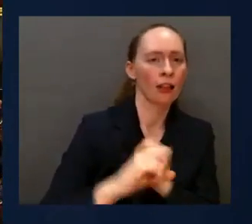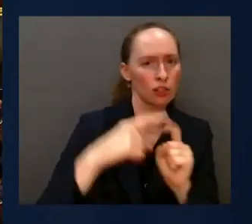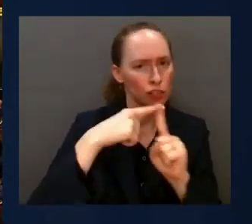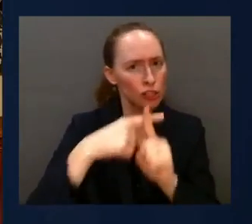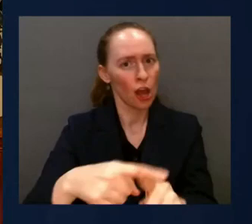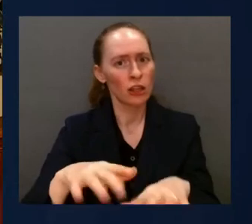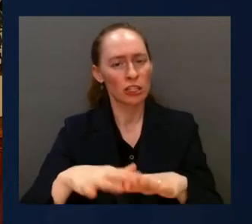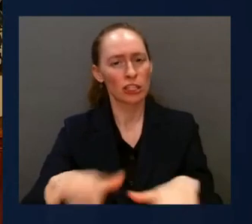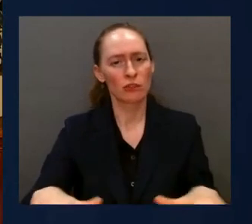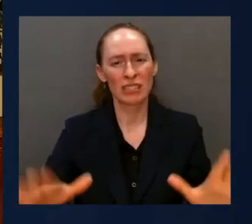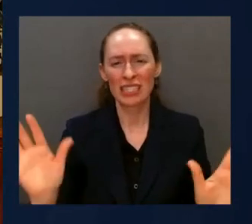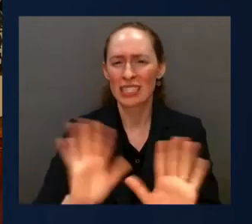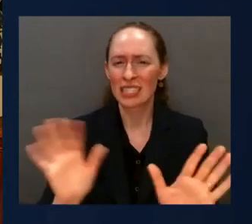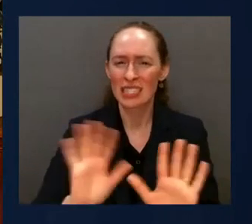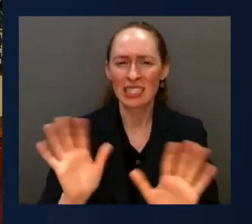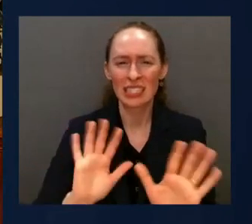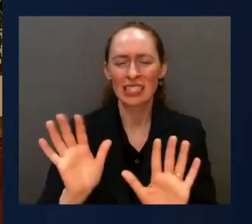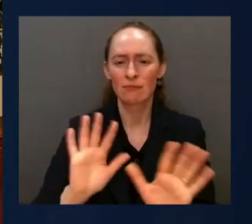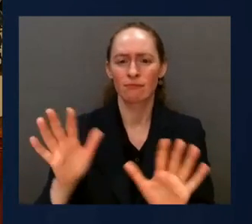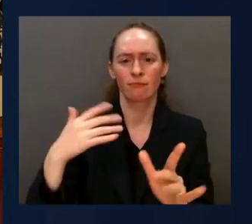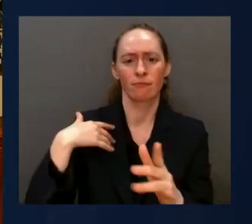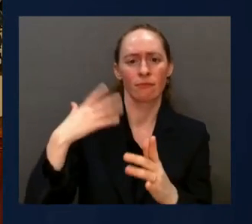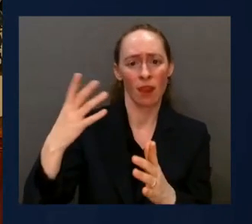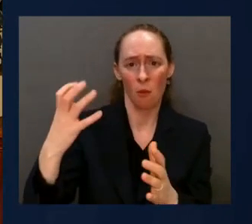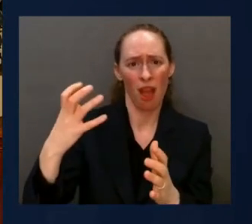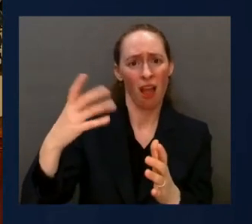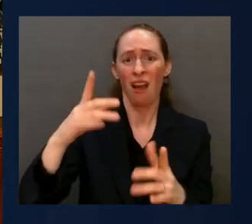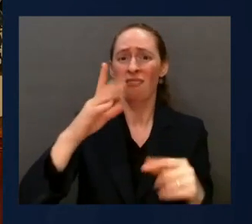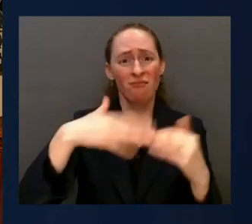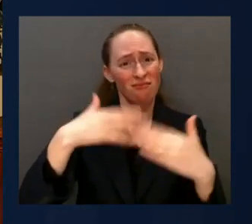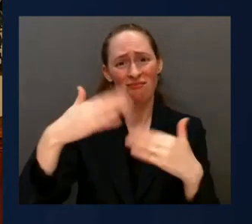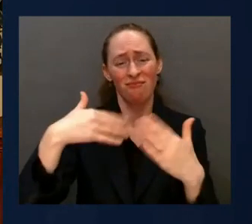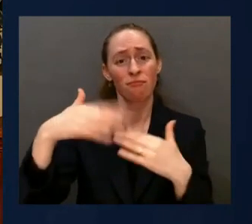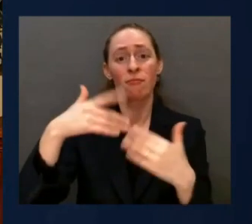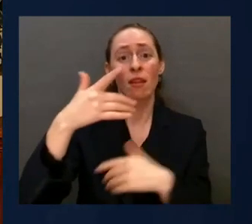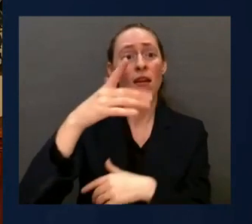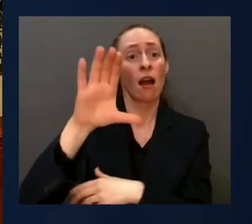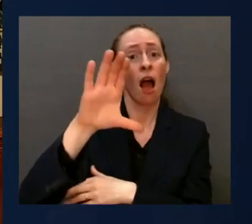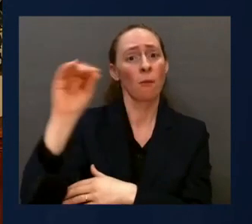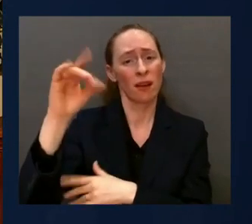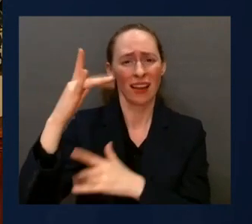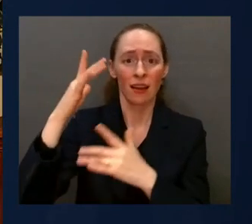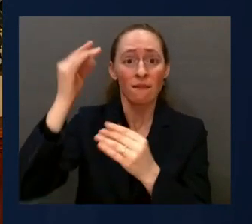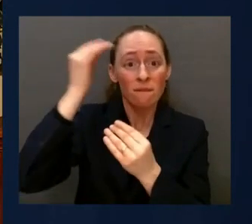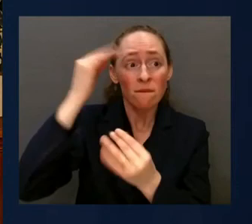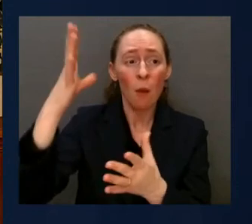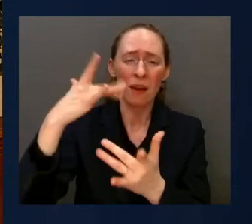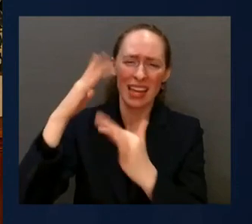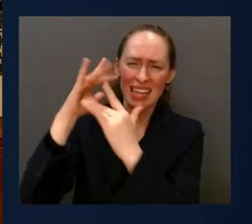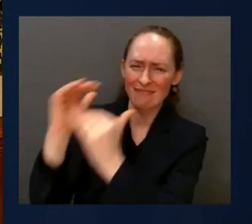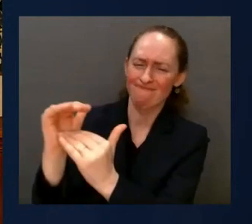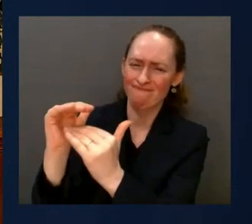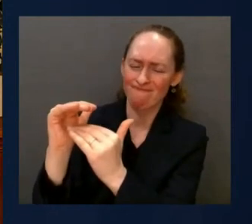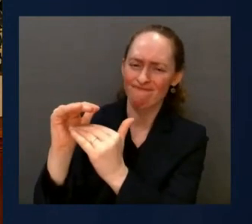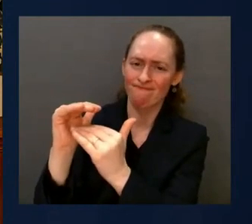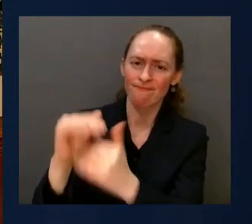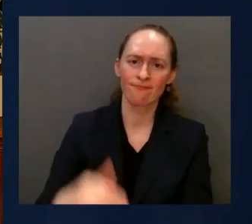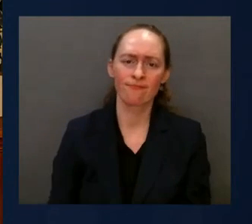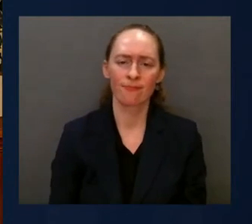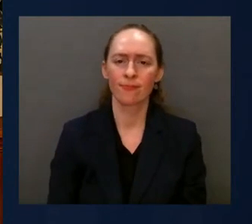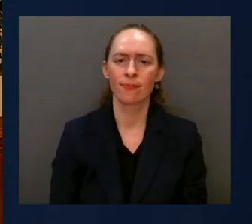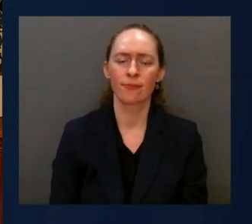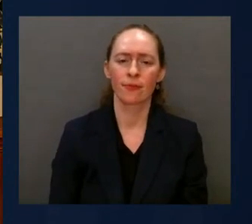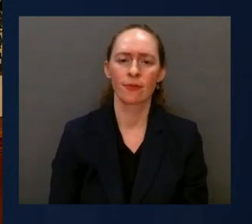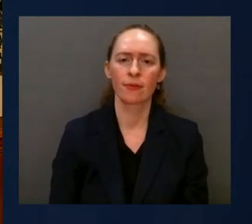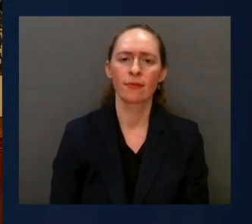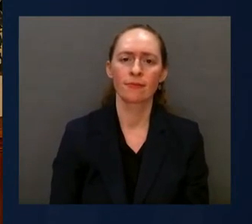on all of us. Third, let's do more to keep this nation's ones truly sacred obligation to